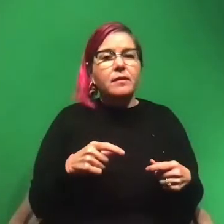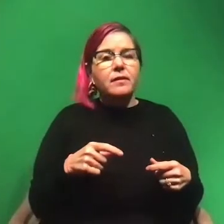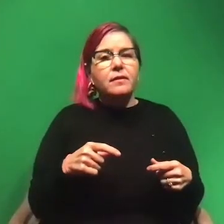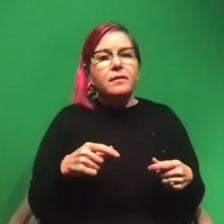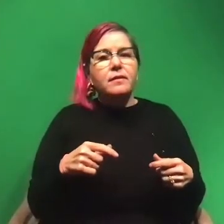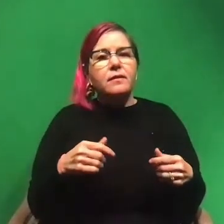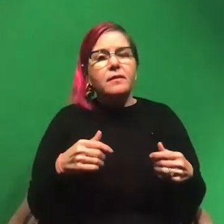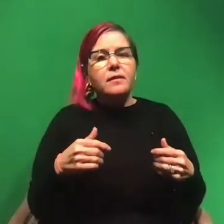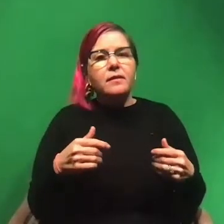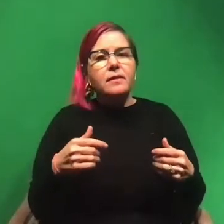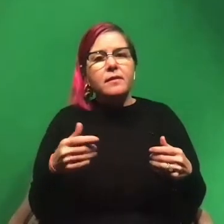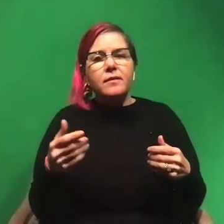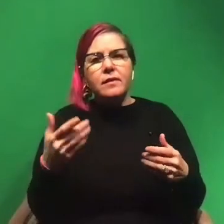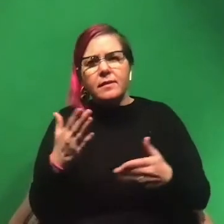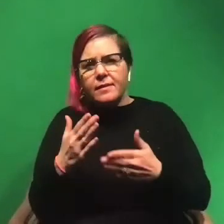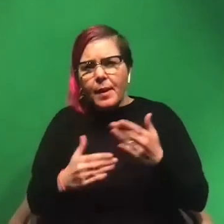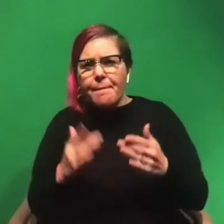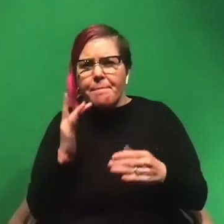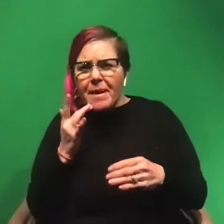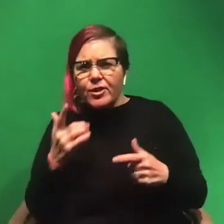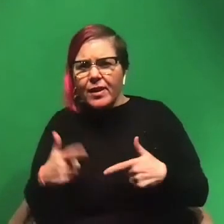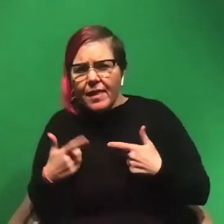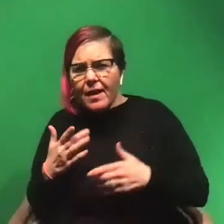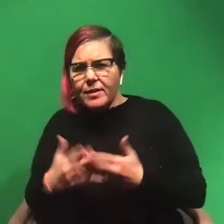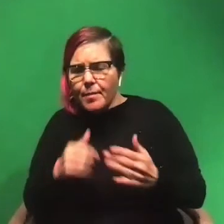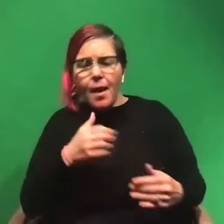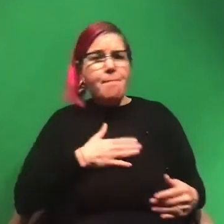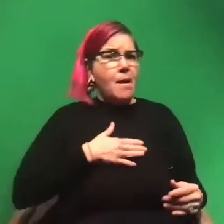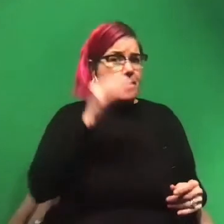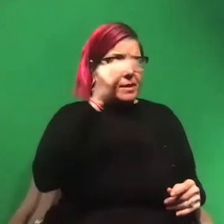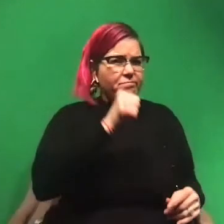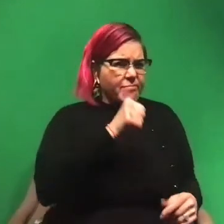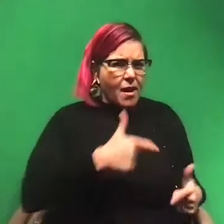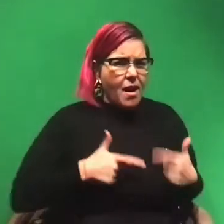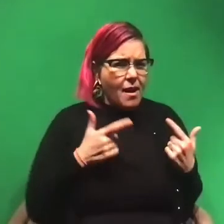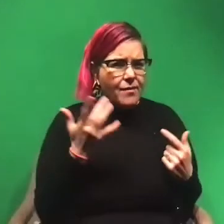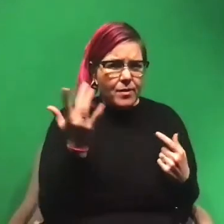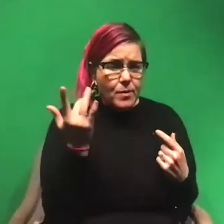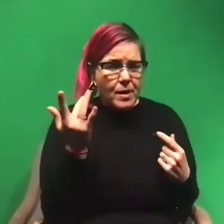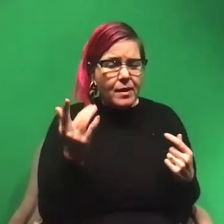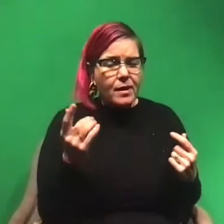intracellular parasites. Why are they alive and viruses not? And I'm on the side that they're not, and it's because of the whole notion of,